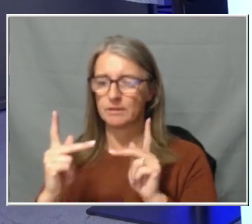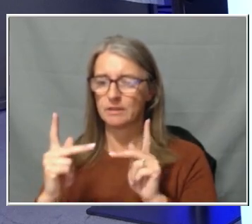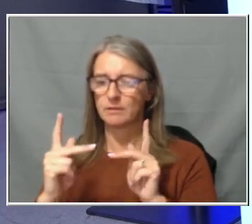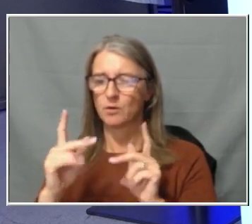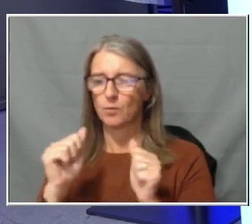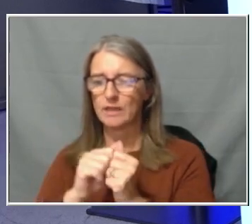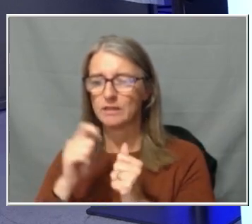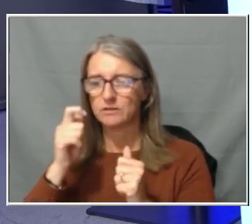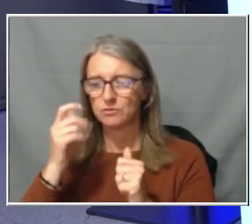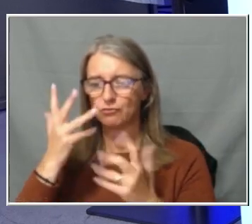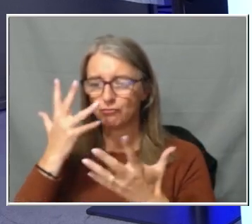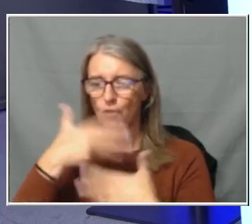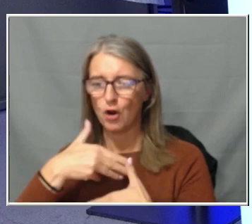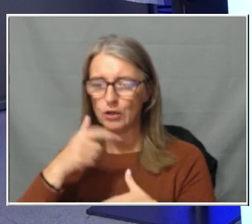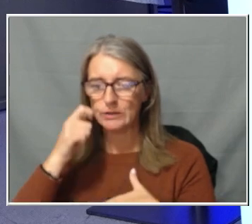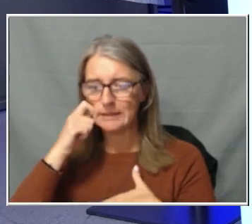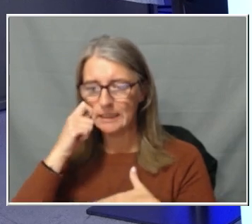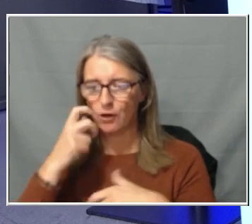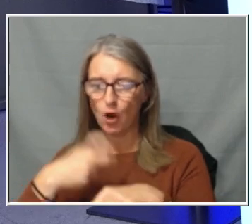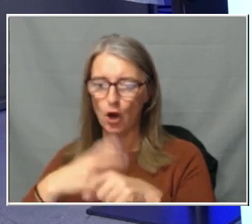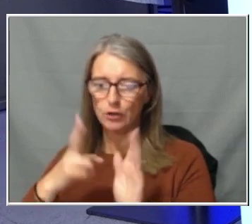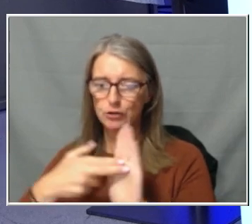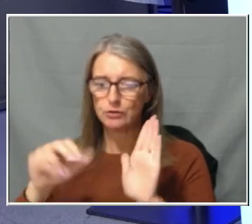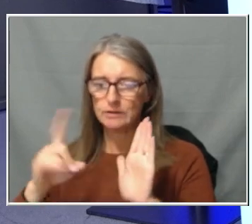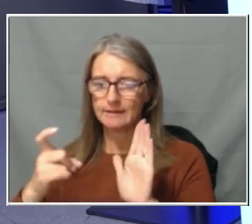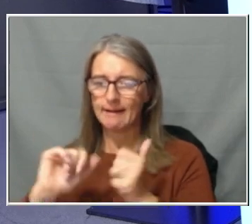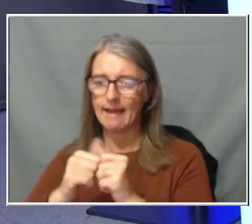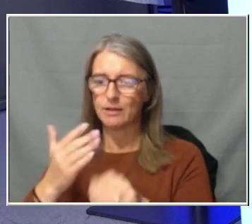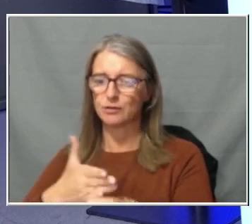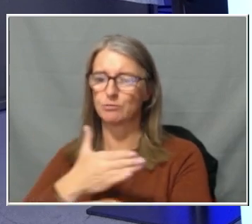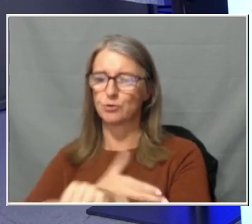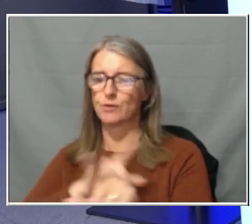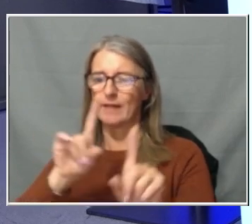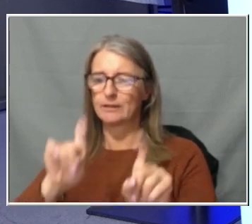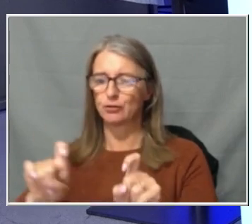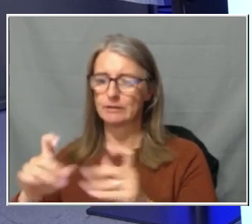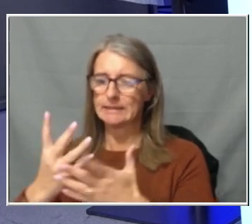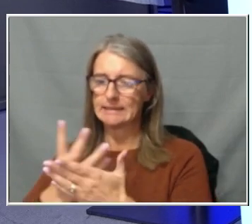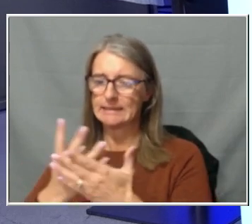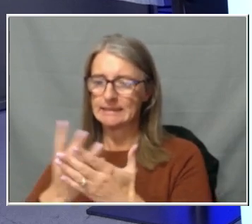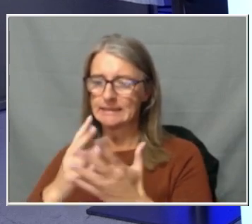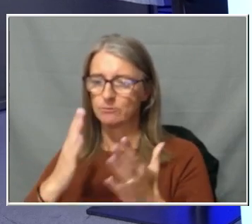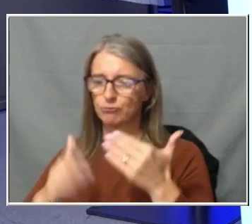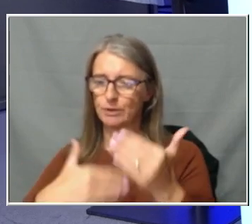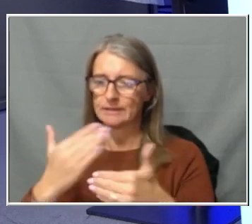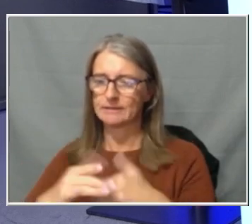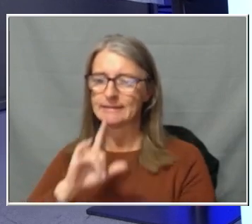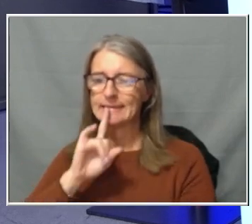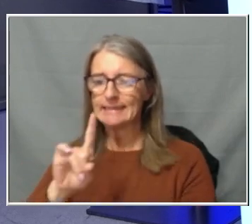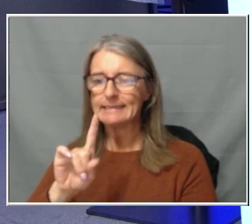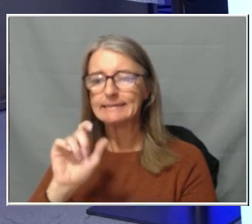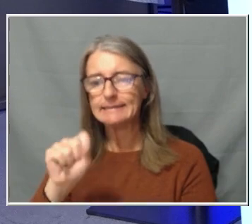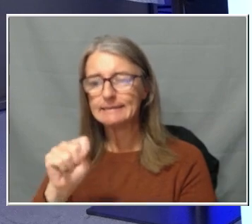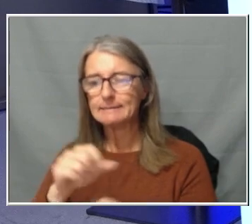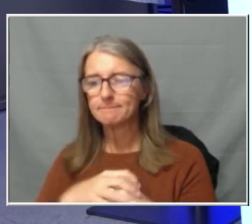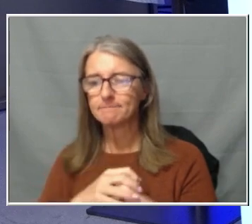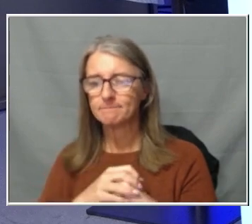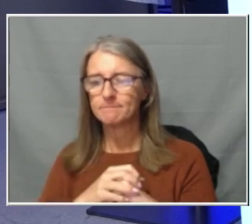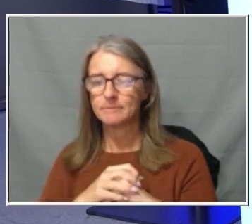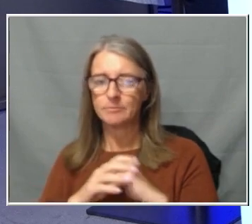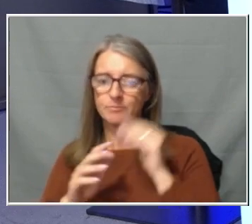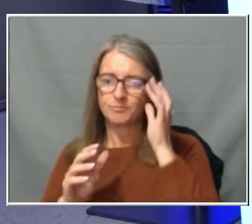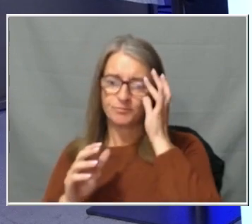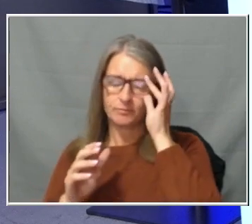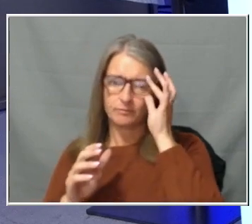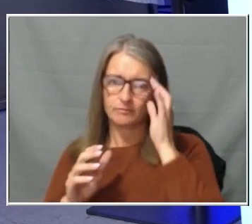skin? And if so, what's being done to improve that screening process? It is. The flip